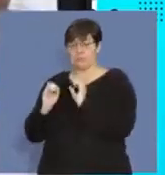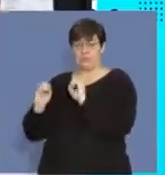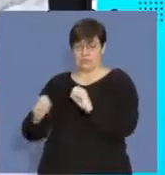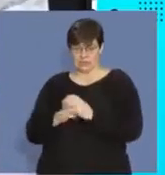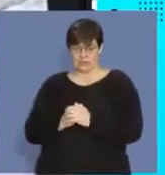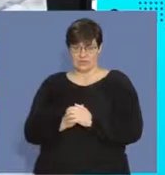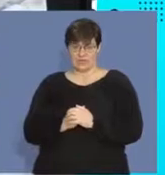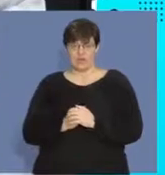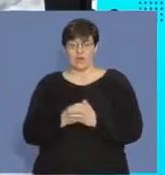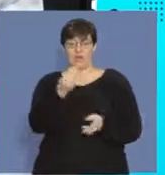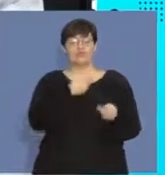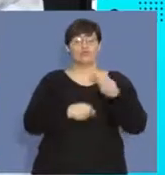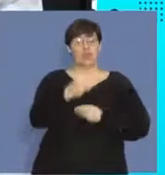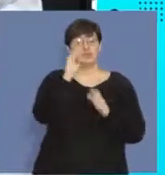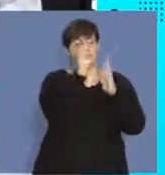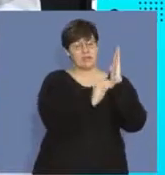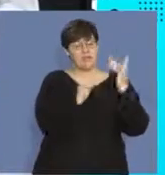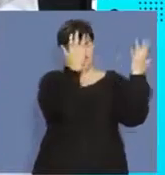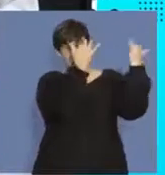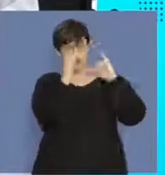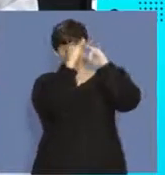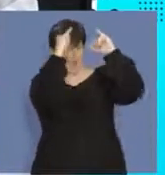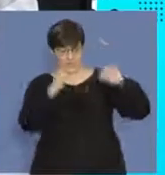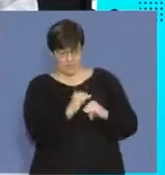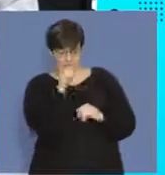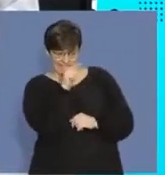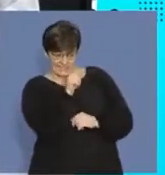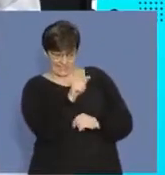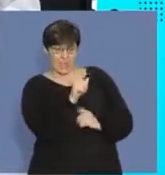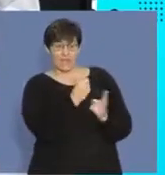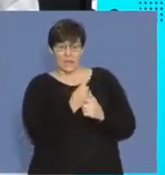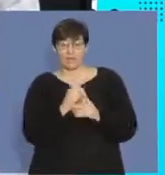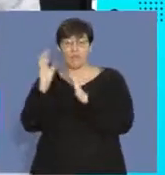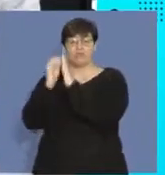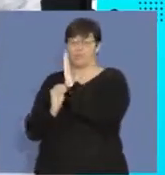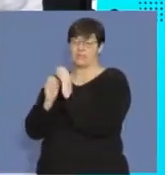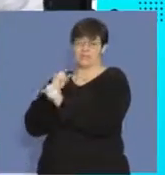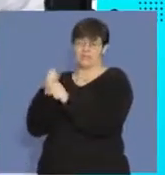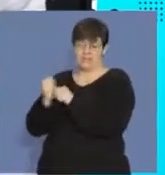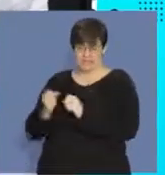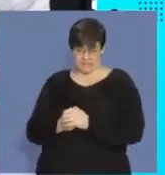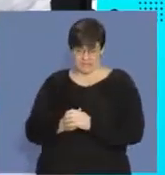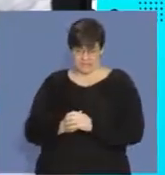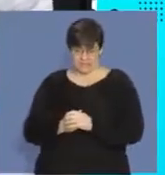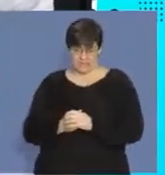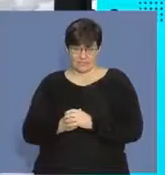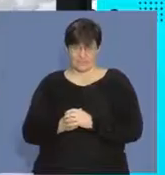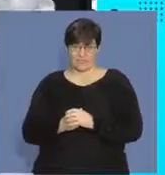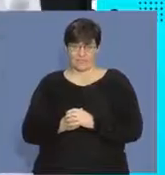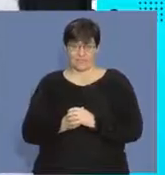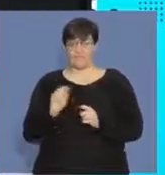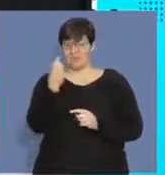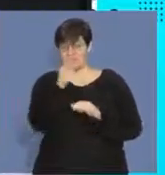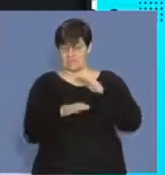And that is important. Trade discount is calculated on the invoice, but is never ever recorded.